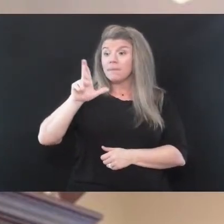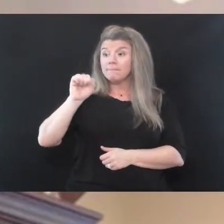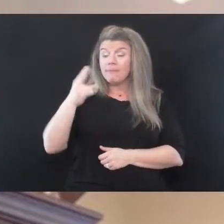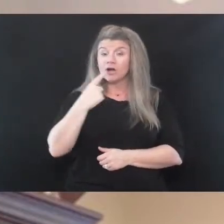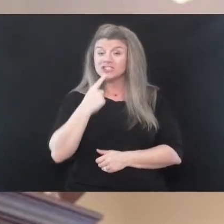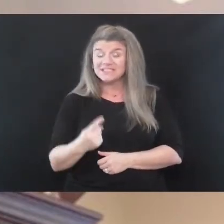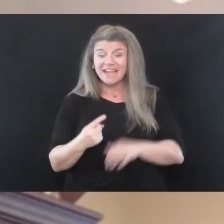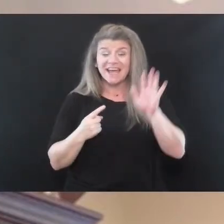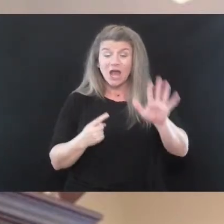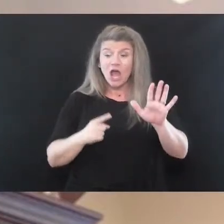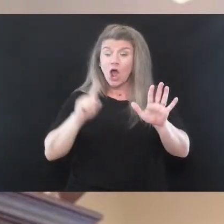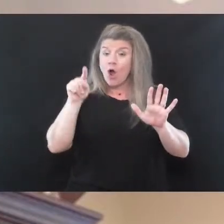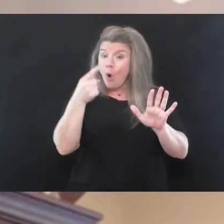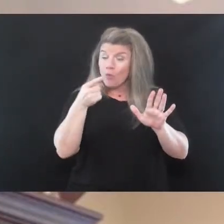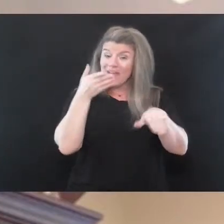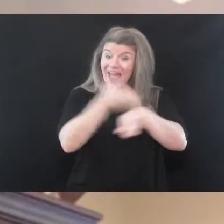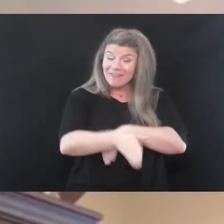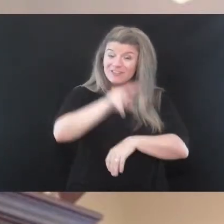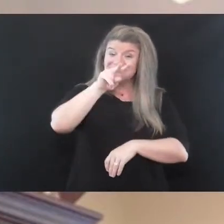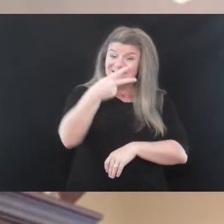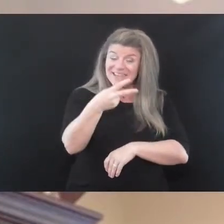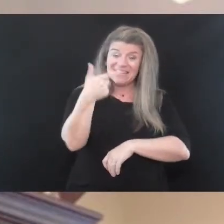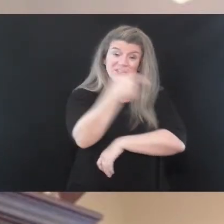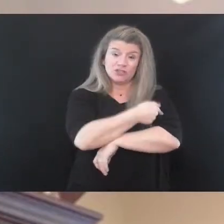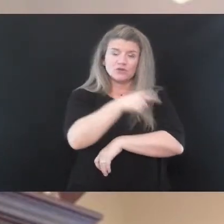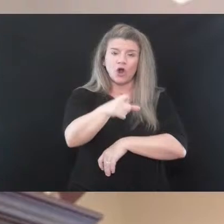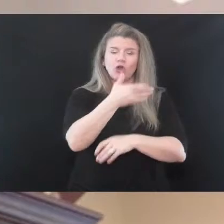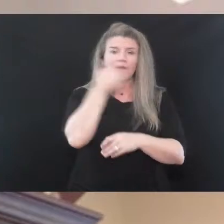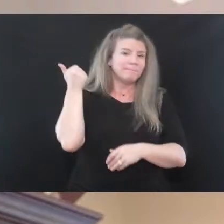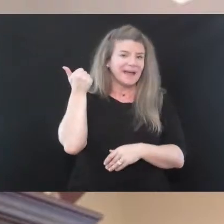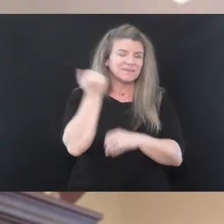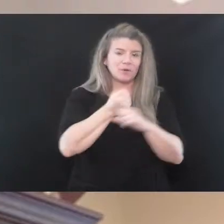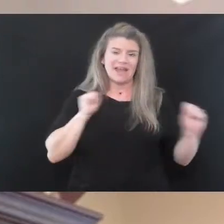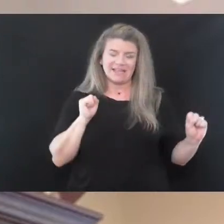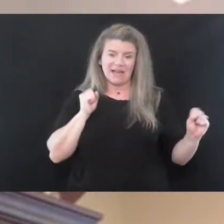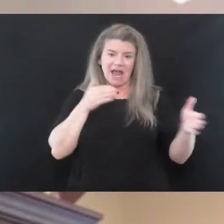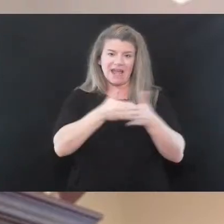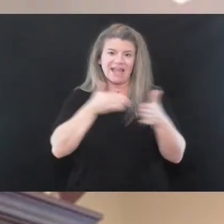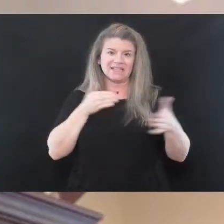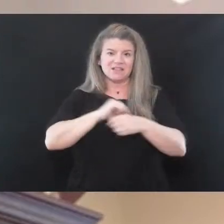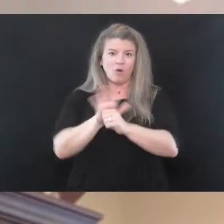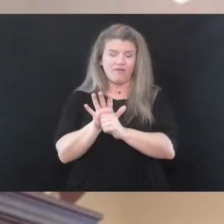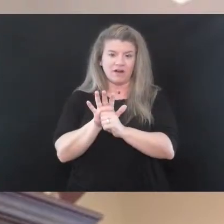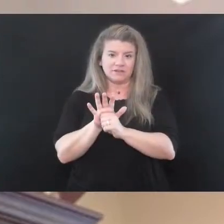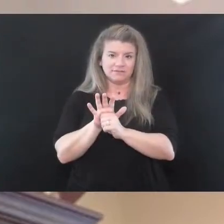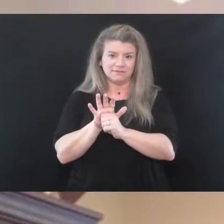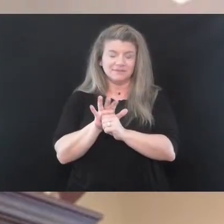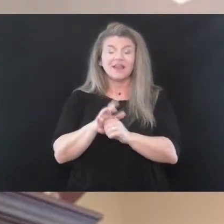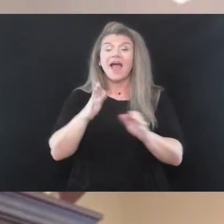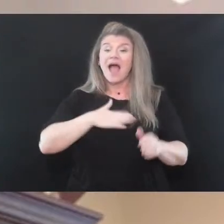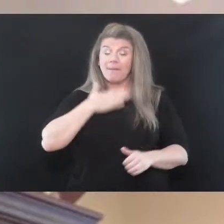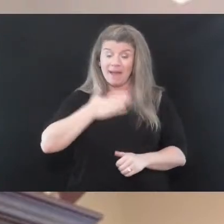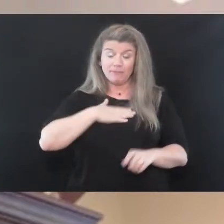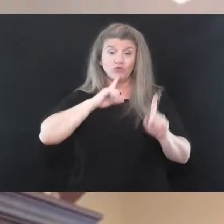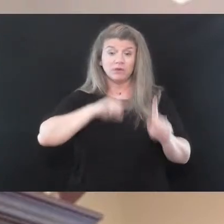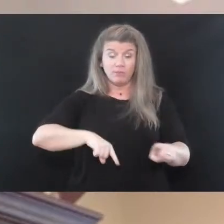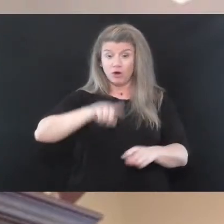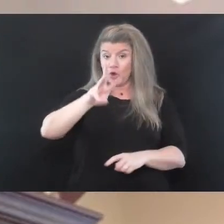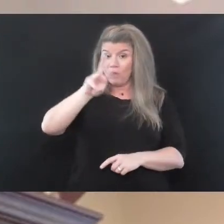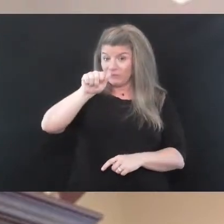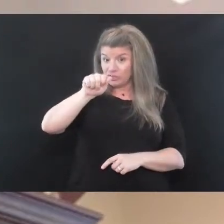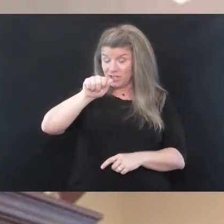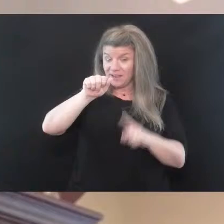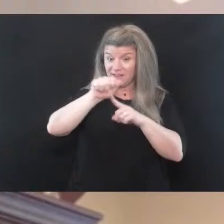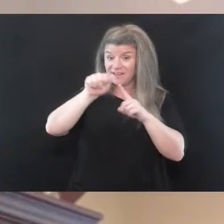only after you get the second dose are you better protected against the variants. I'm happy to report that in West Virginia, as